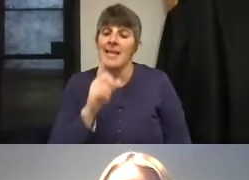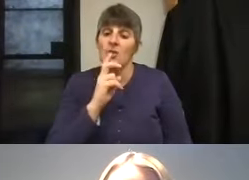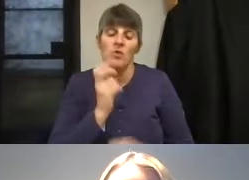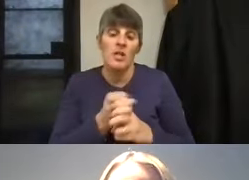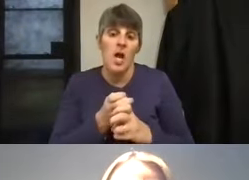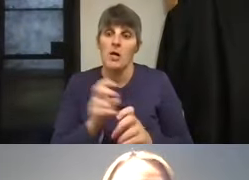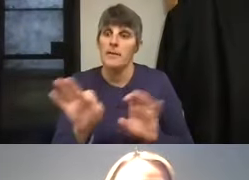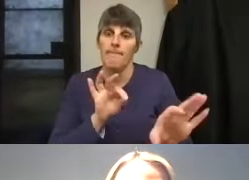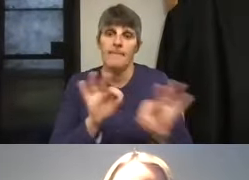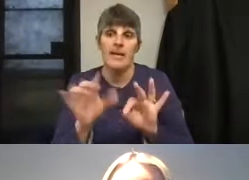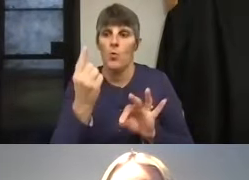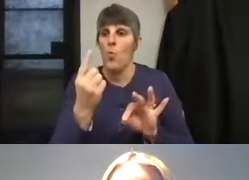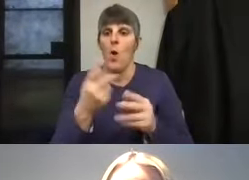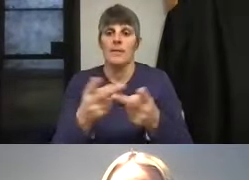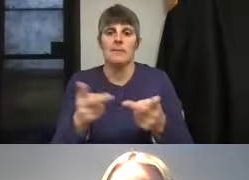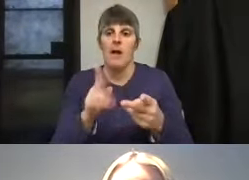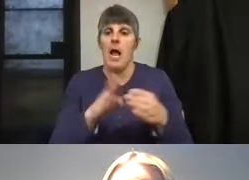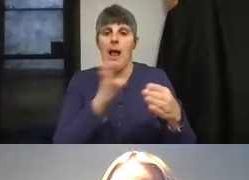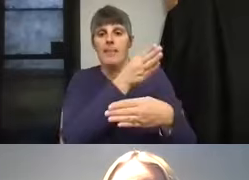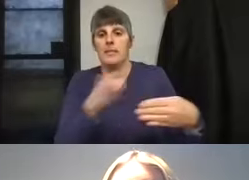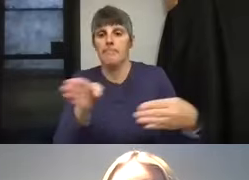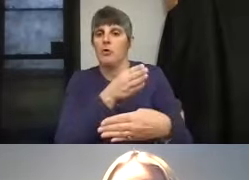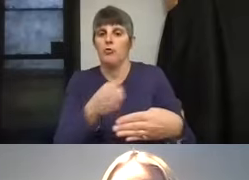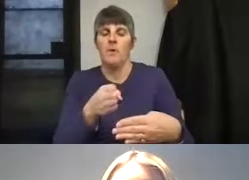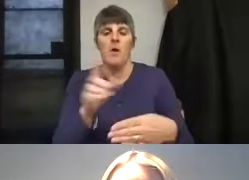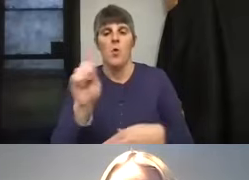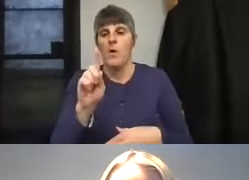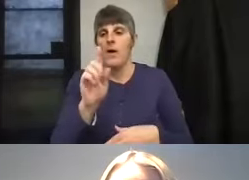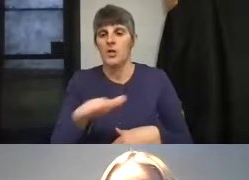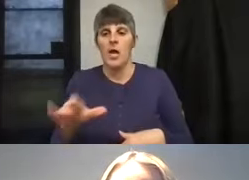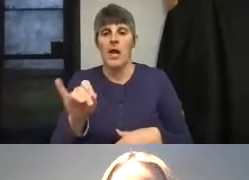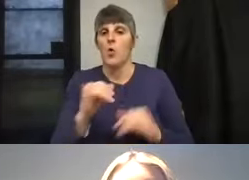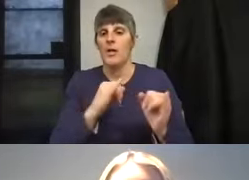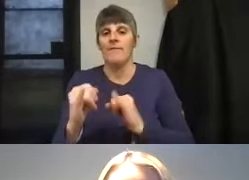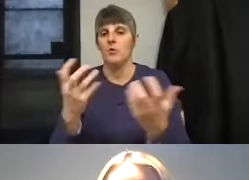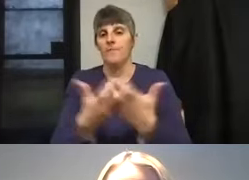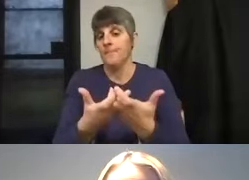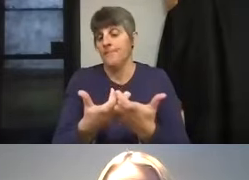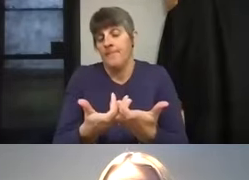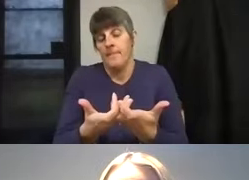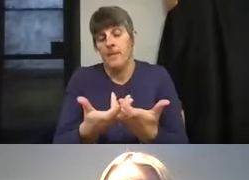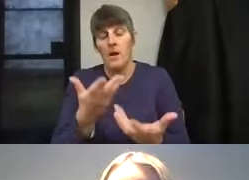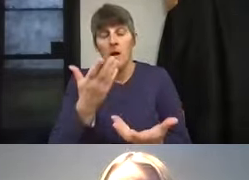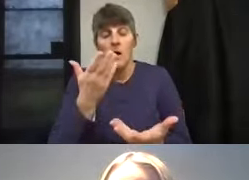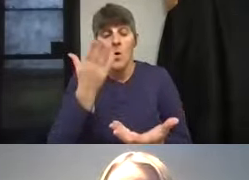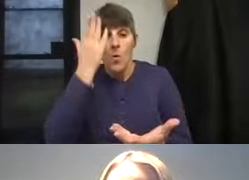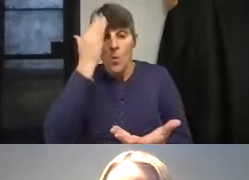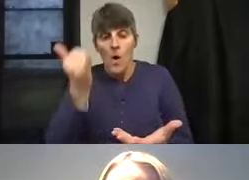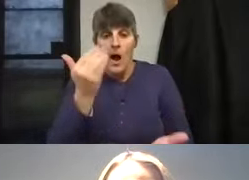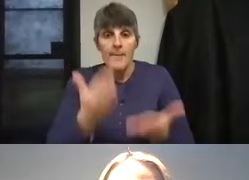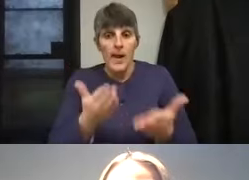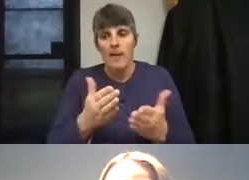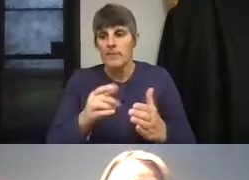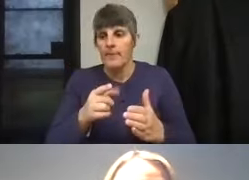to pick like one spot on the spectrum where a child or an individual may fall, because perhaps they are